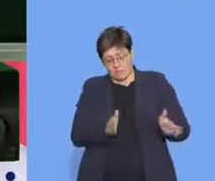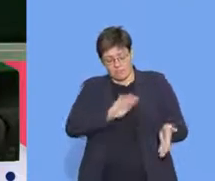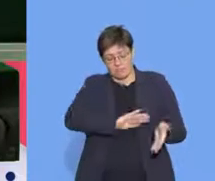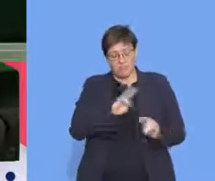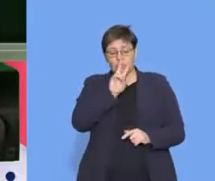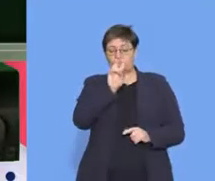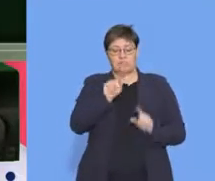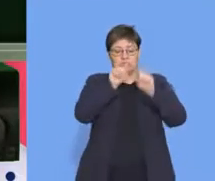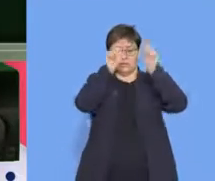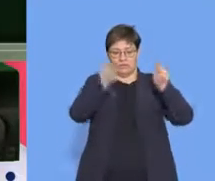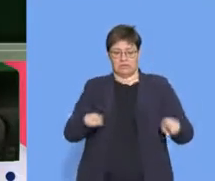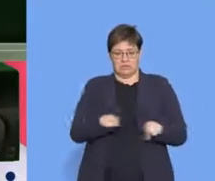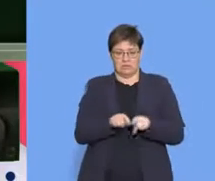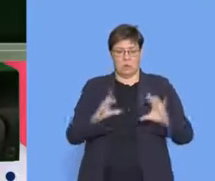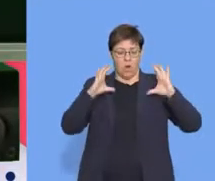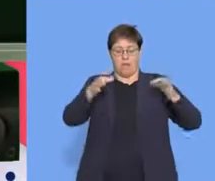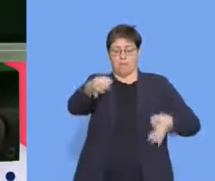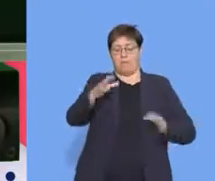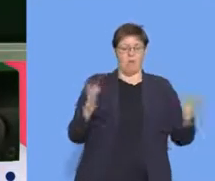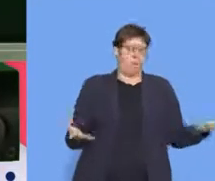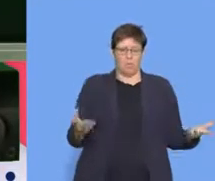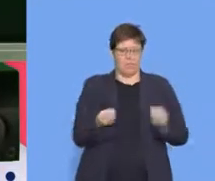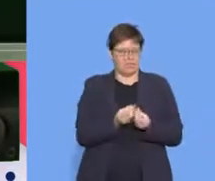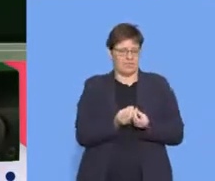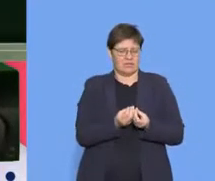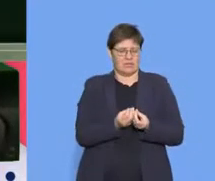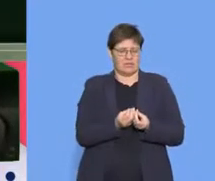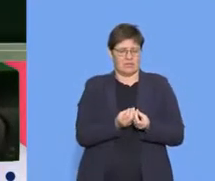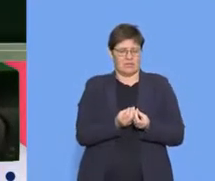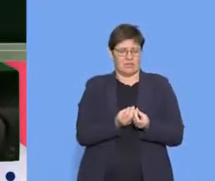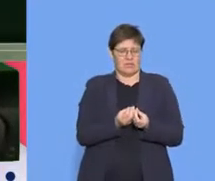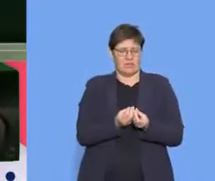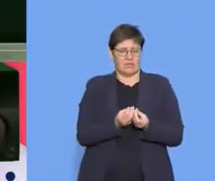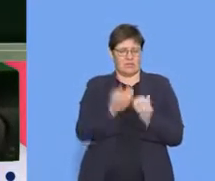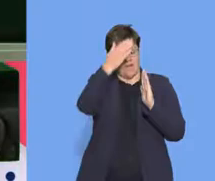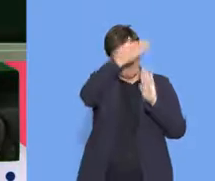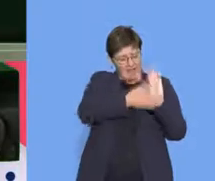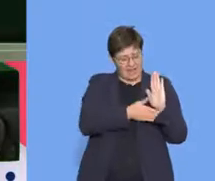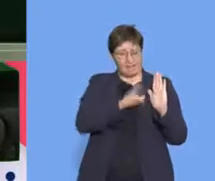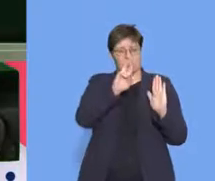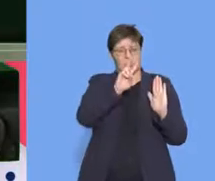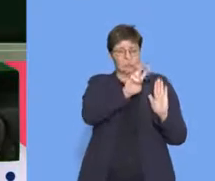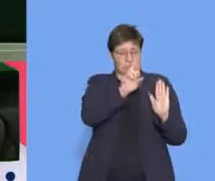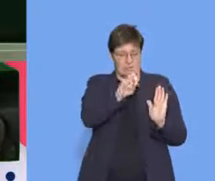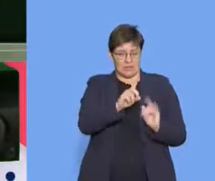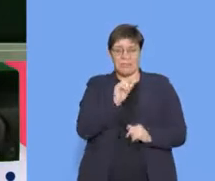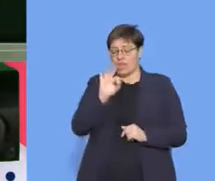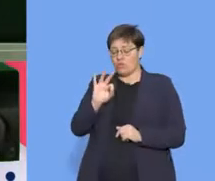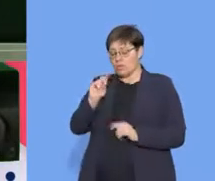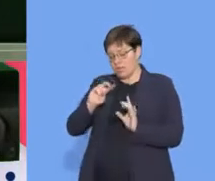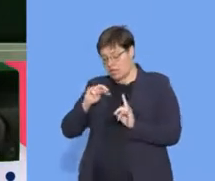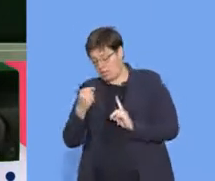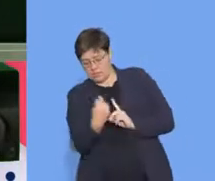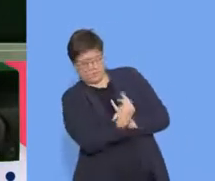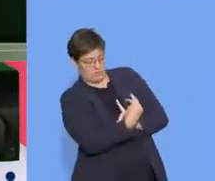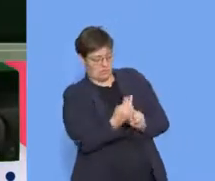a 2D shape where you have a circle on a piece of paper, because that's flat and that's 2D. I'm talking about an actual 3D shape that